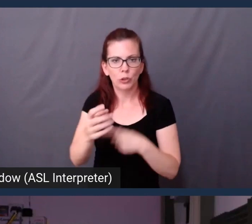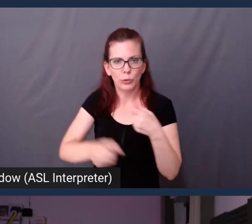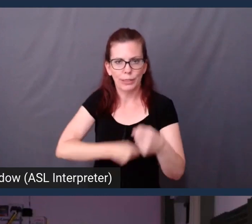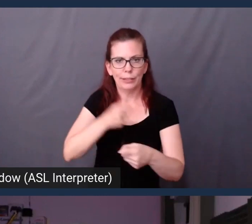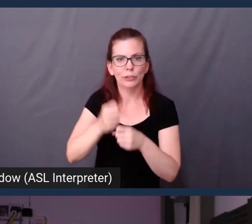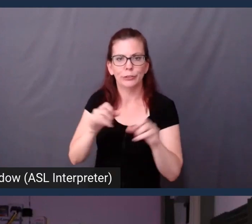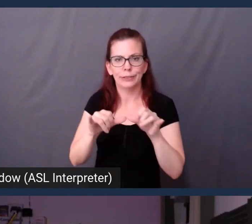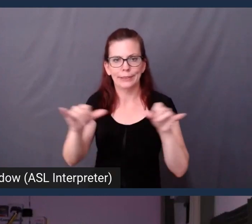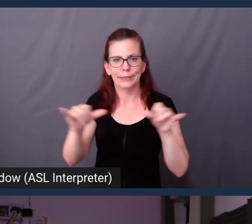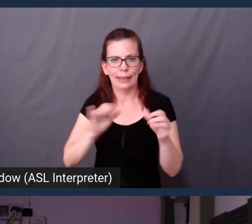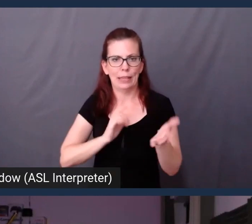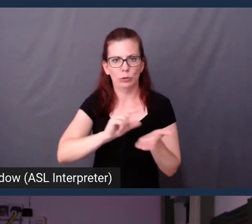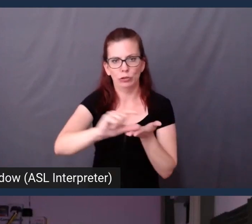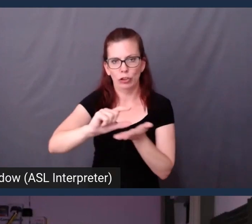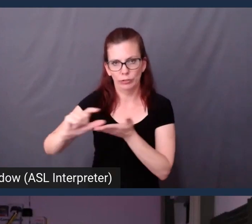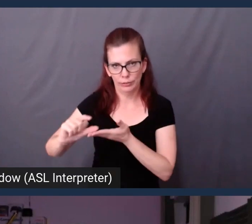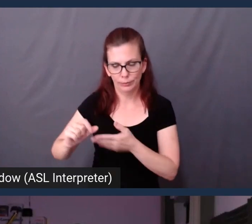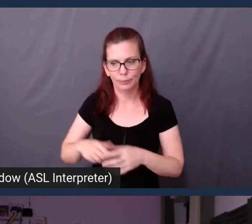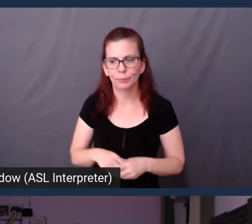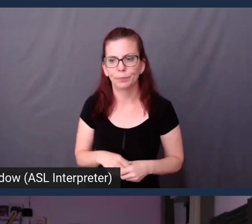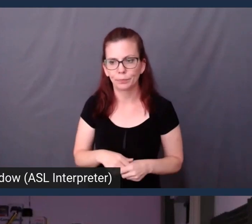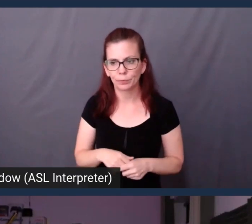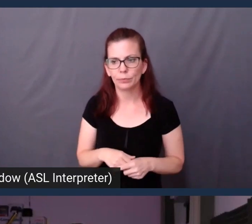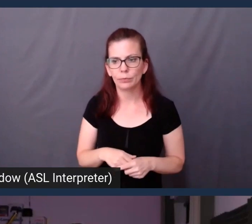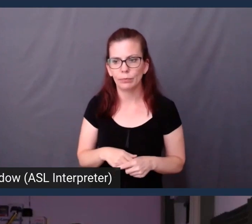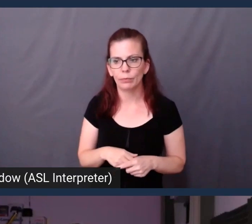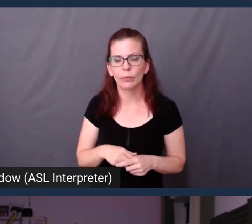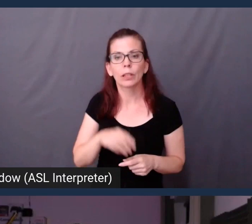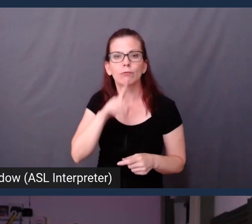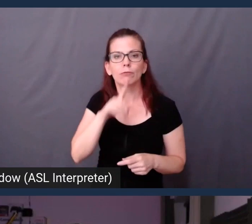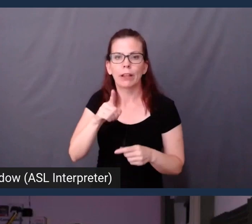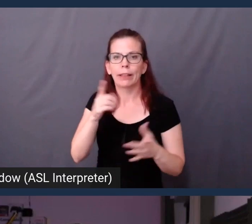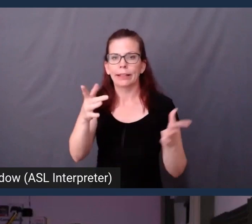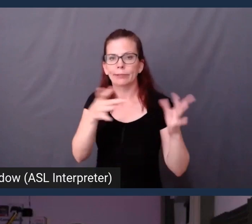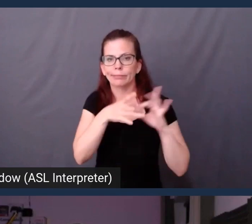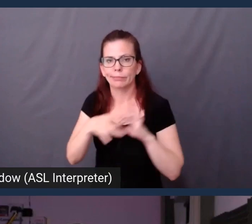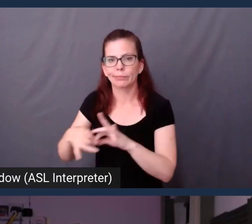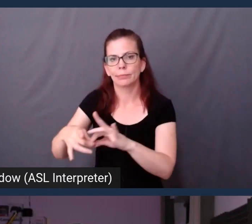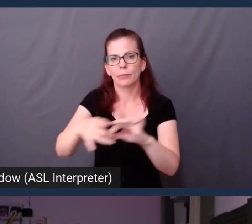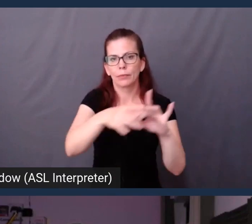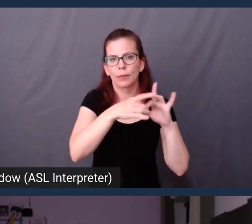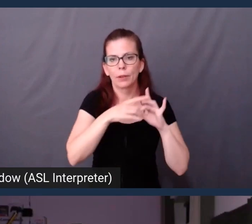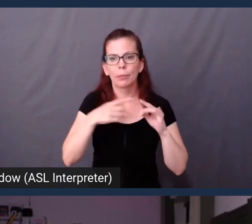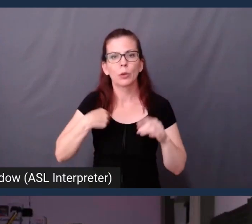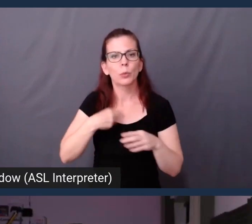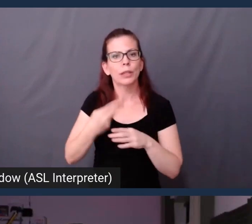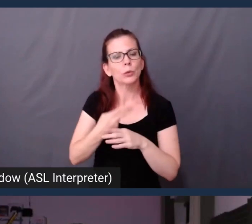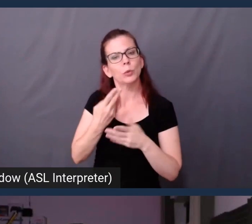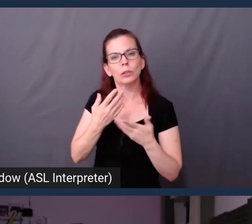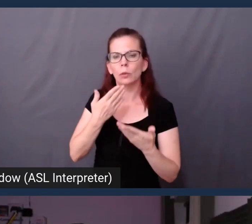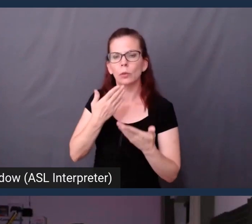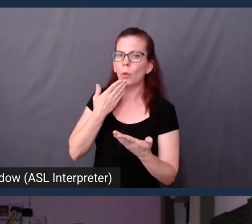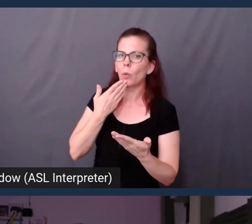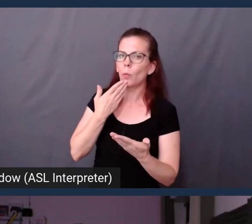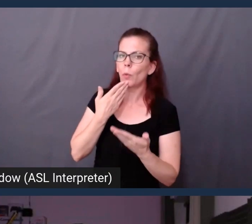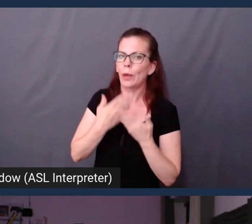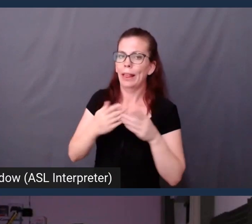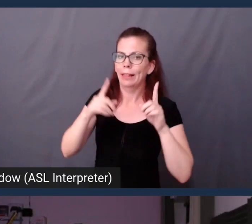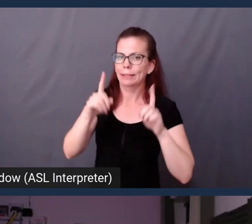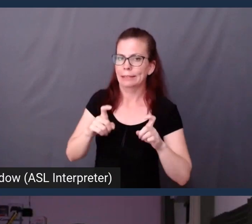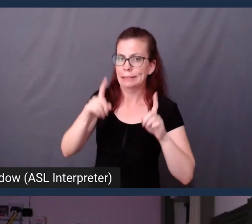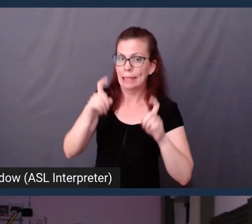shards or replicas. So it's just really an orchestration, but we use kind of well-tested and kind